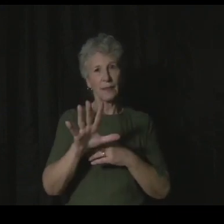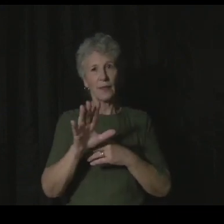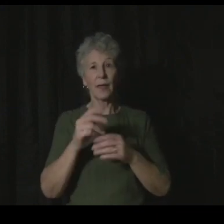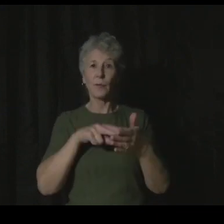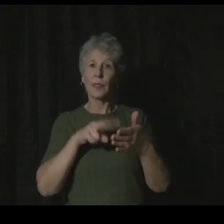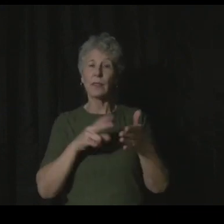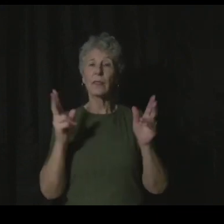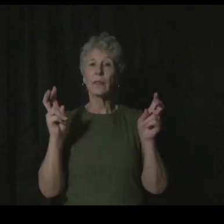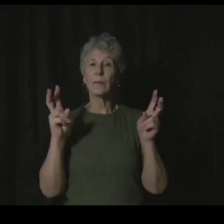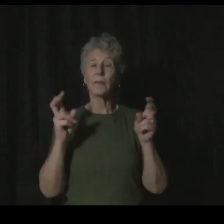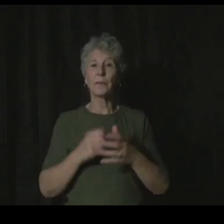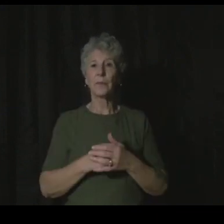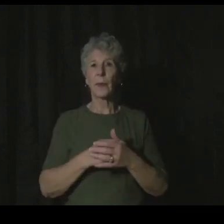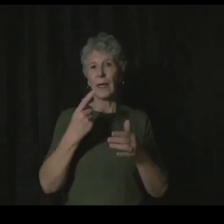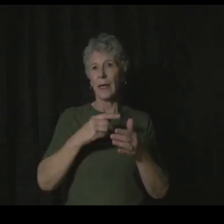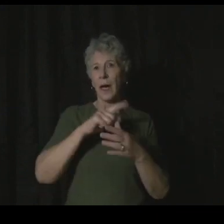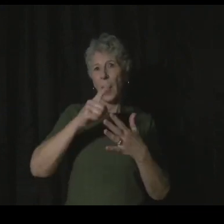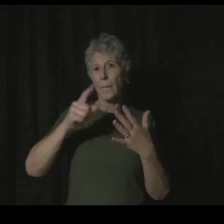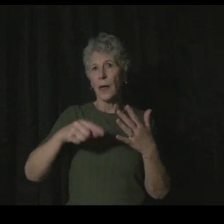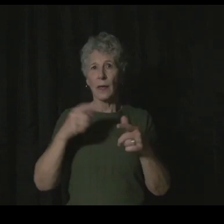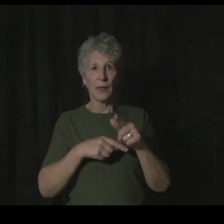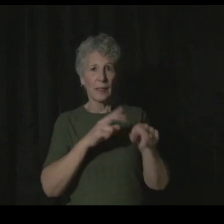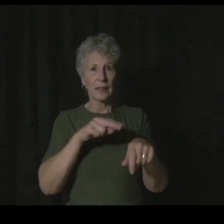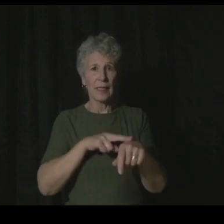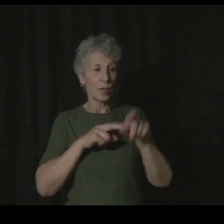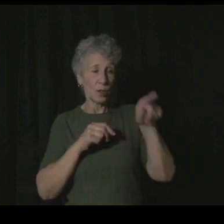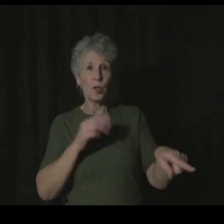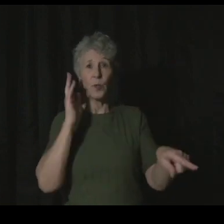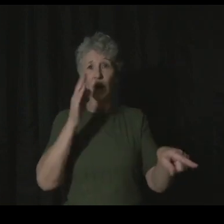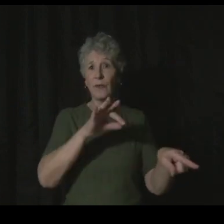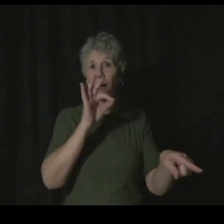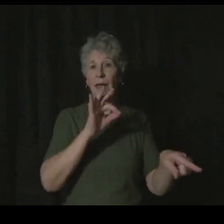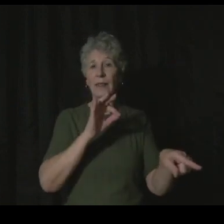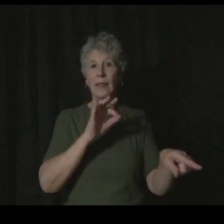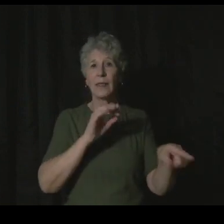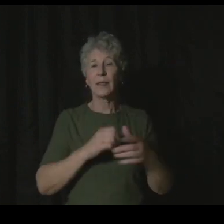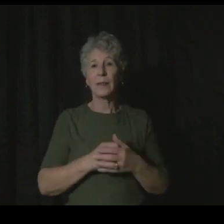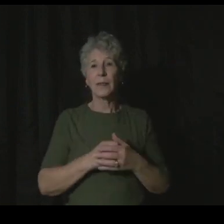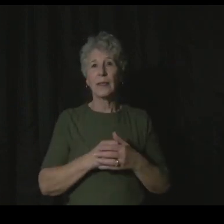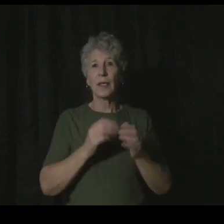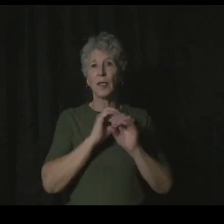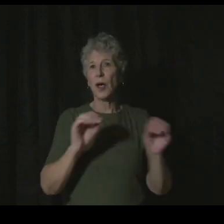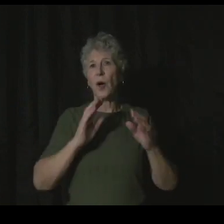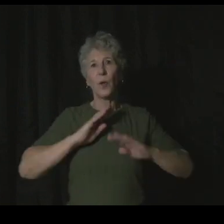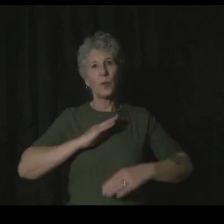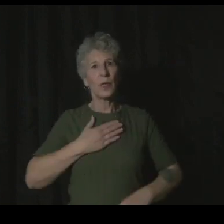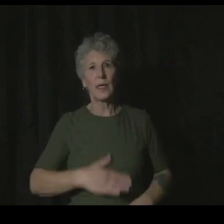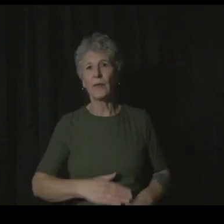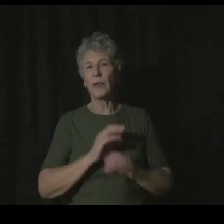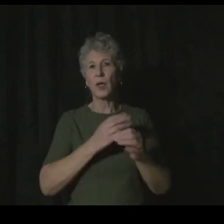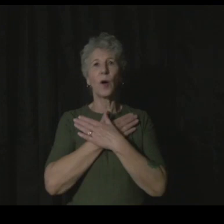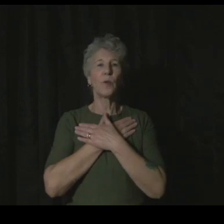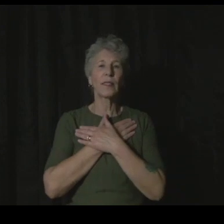way: "And among these nations you will find no respite, and there shall be no resting place